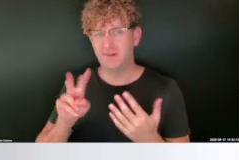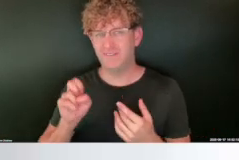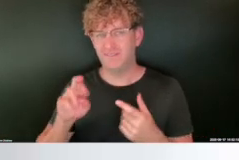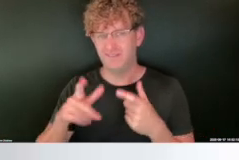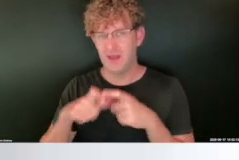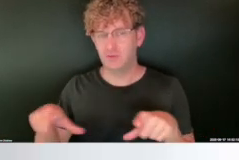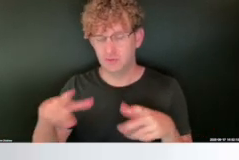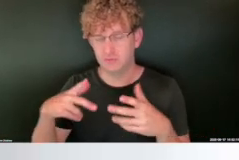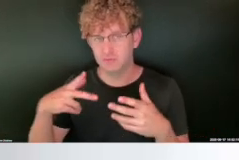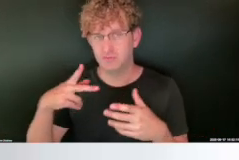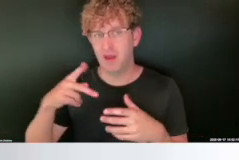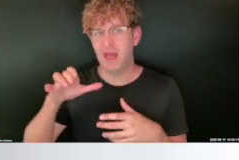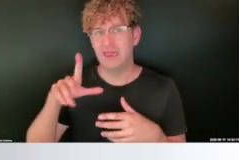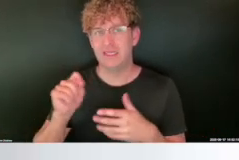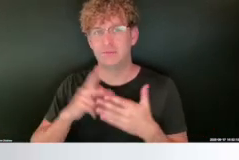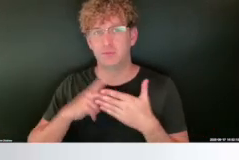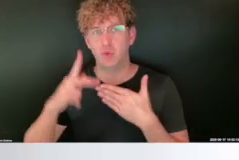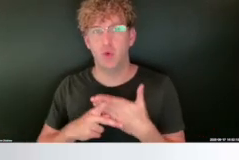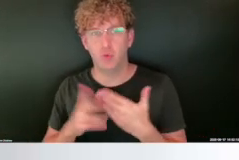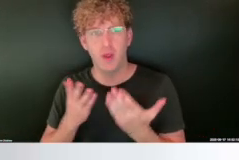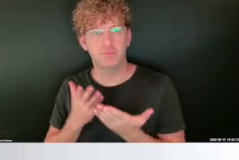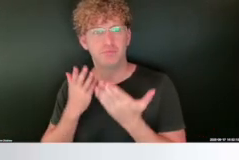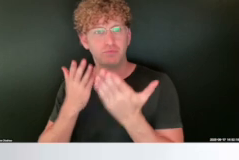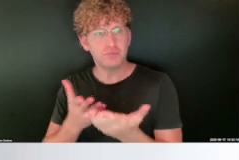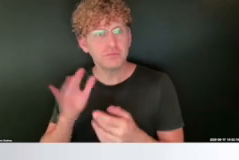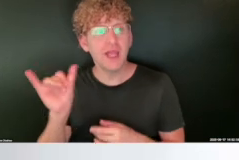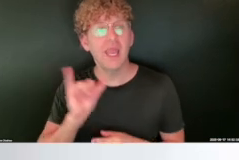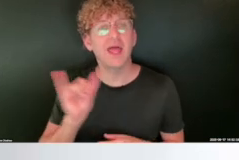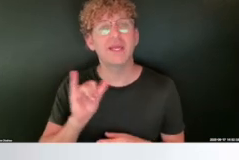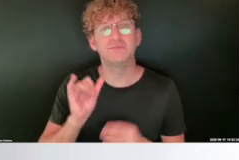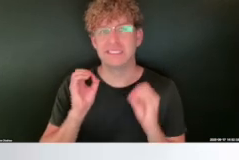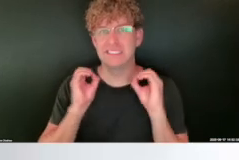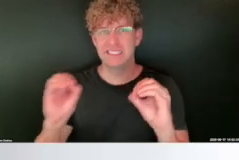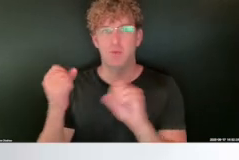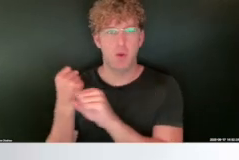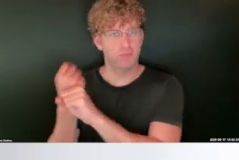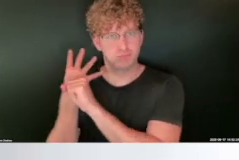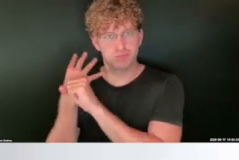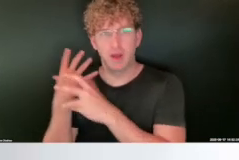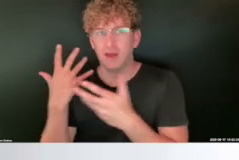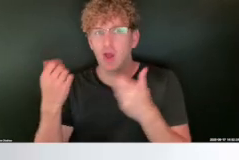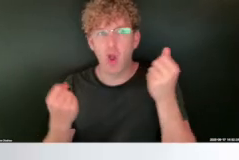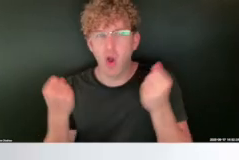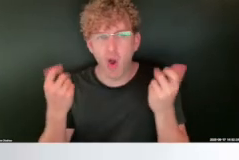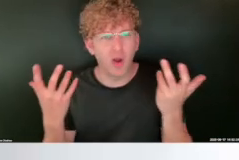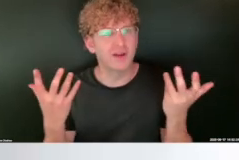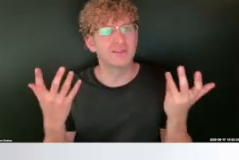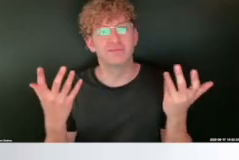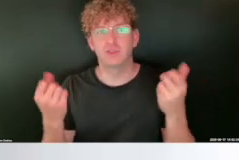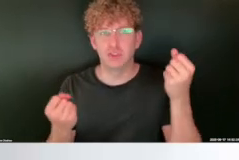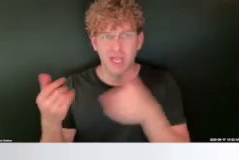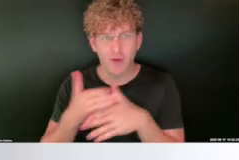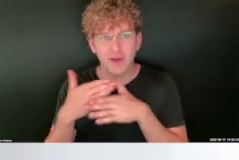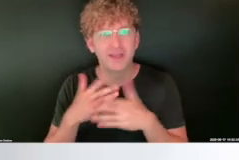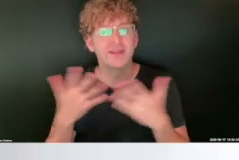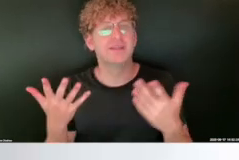projects such as zero-emission car sharing, on-demand shuttles, bicycle and scooter sharing, and other clean mobility project modes intended